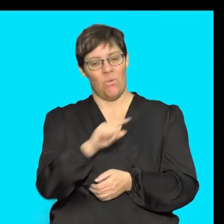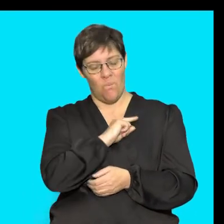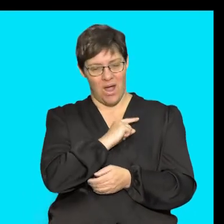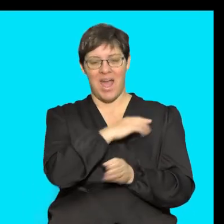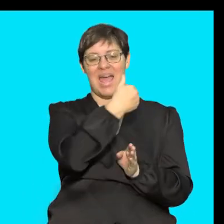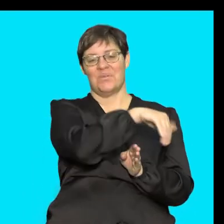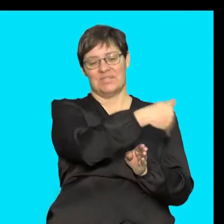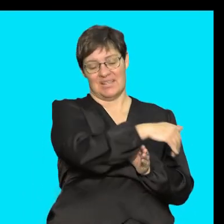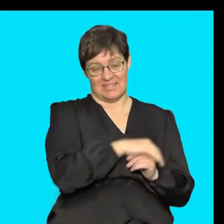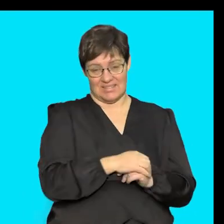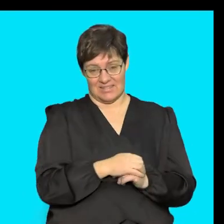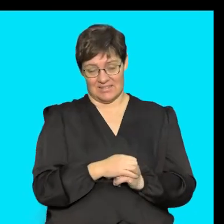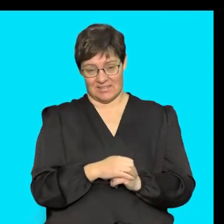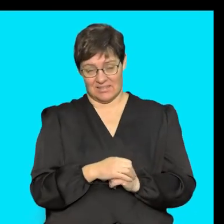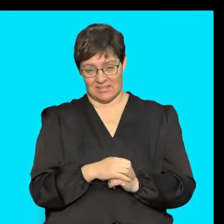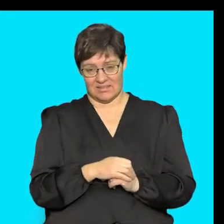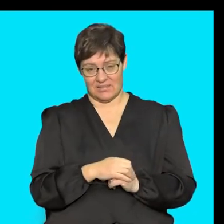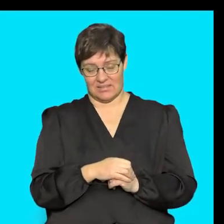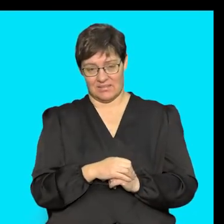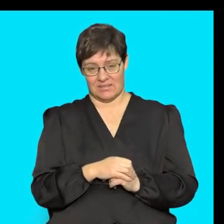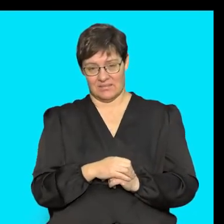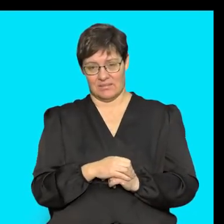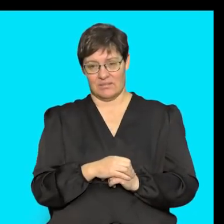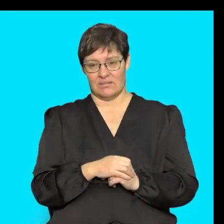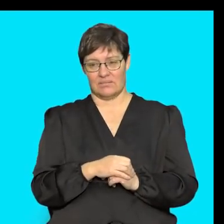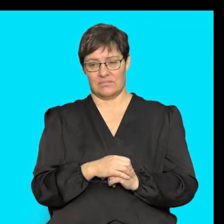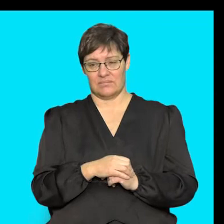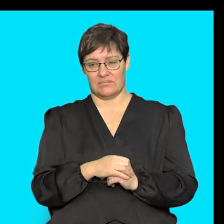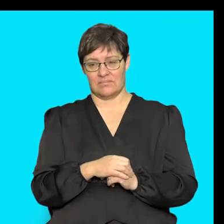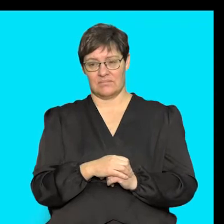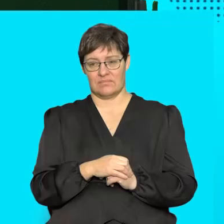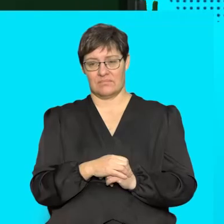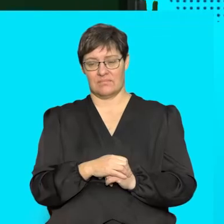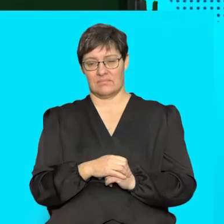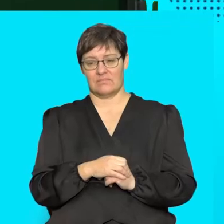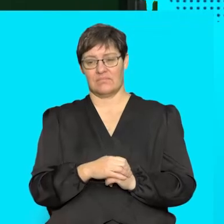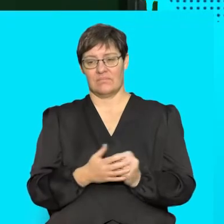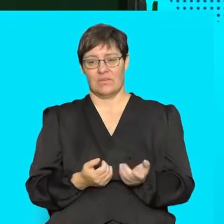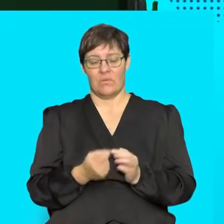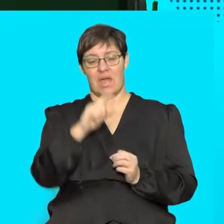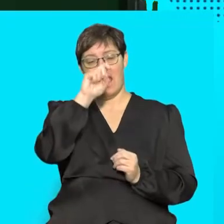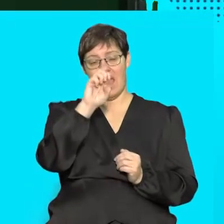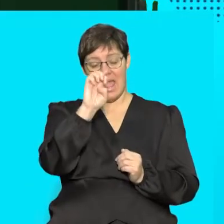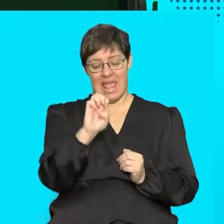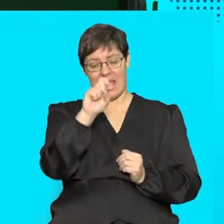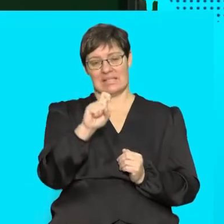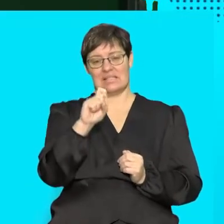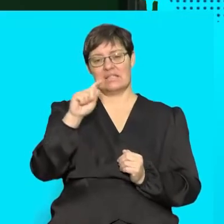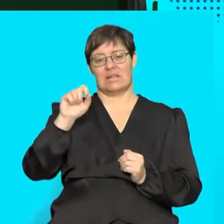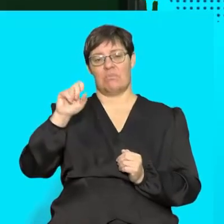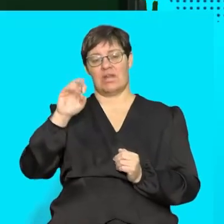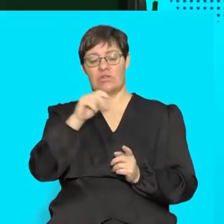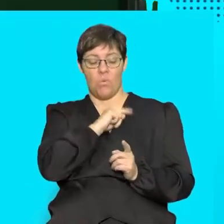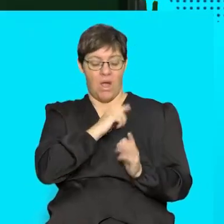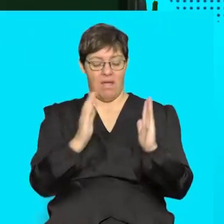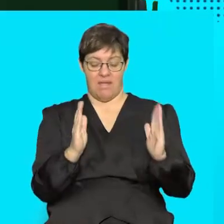No, not reliable at all, because we are extrapolating. We are extrapolating because